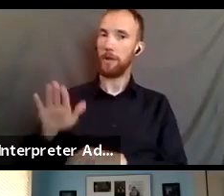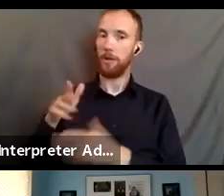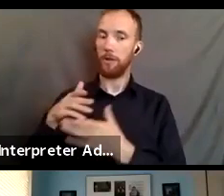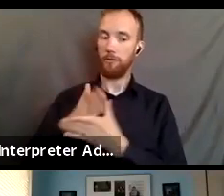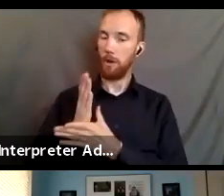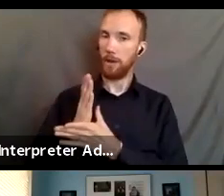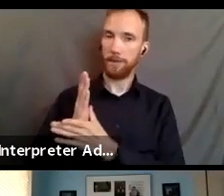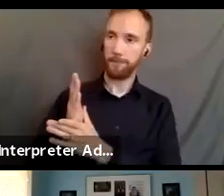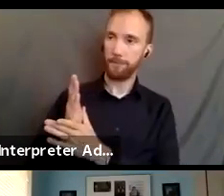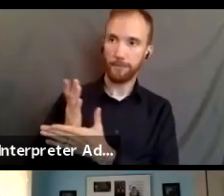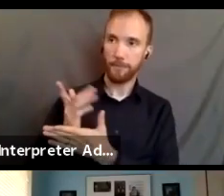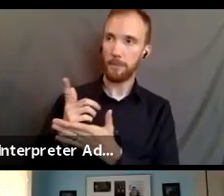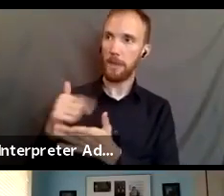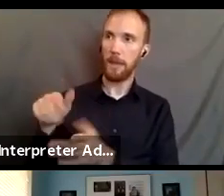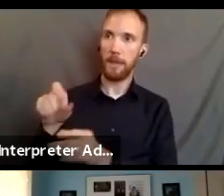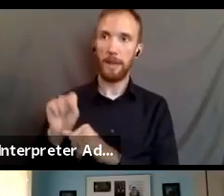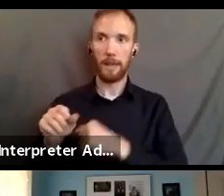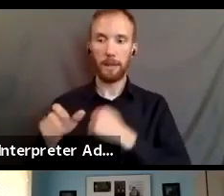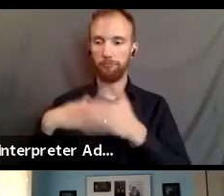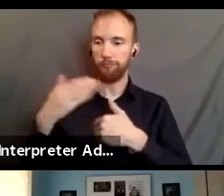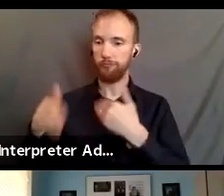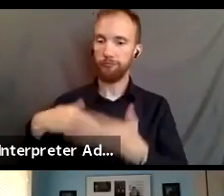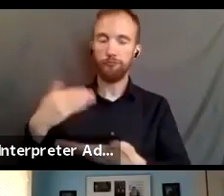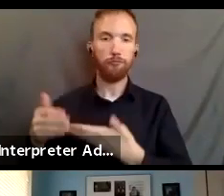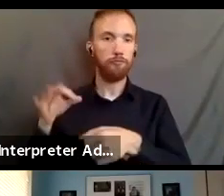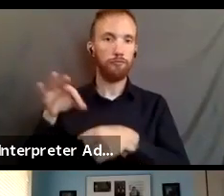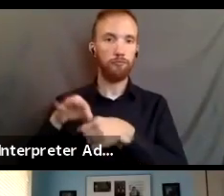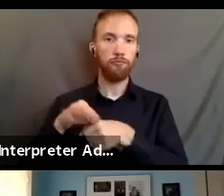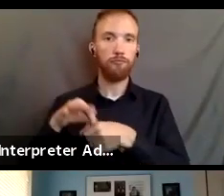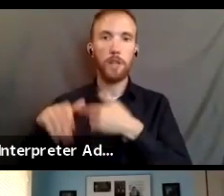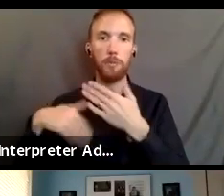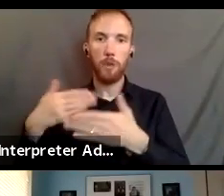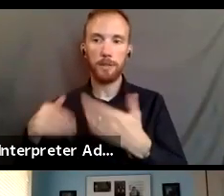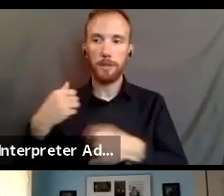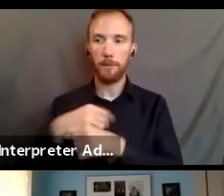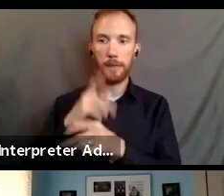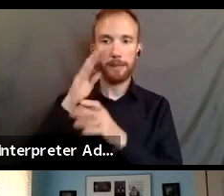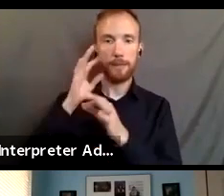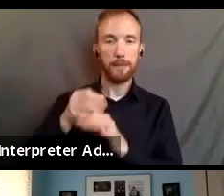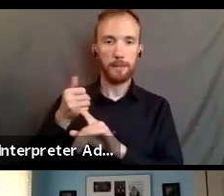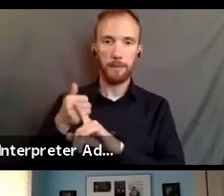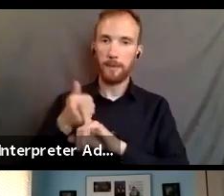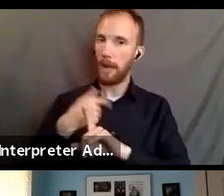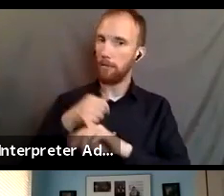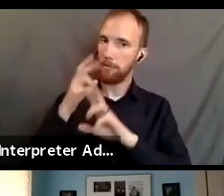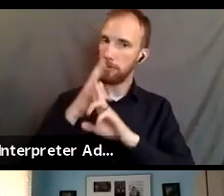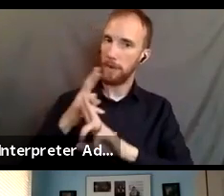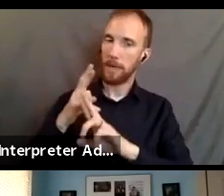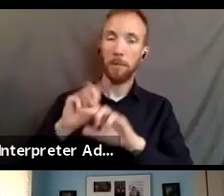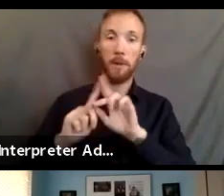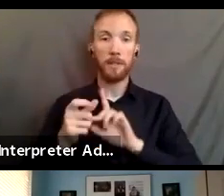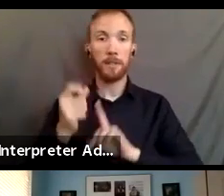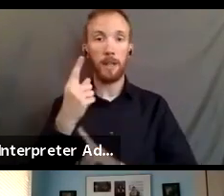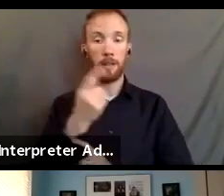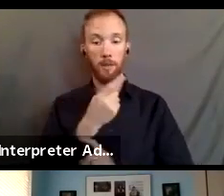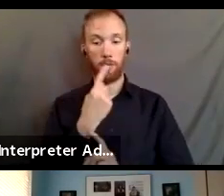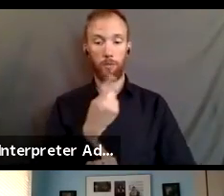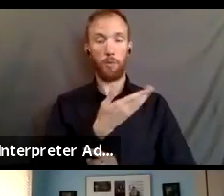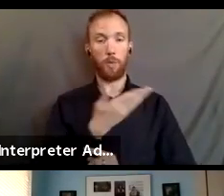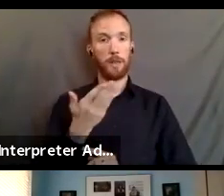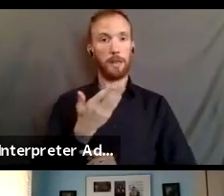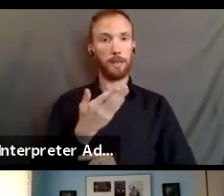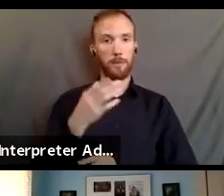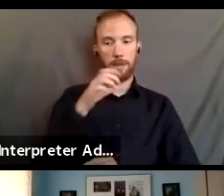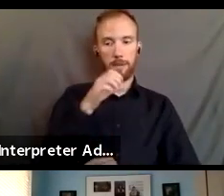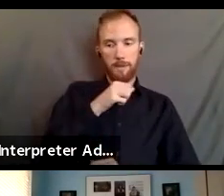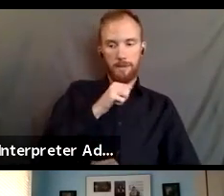um go through the democratic process to make that decision the one thing that was missing from that vote was